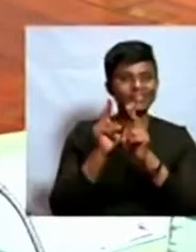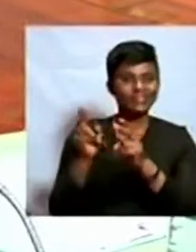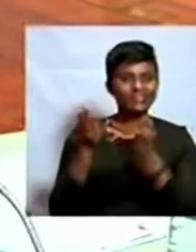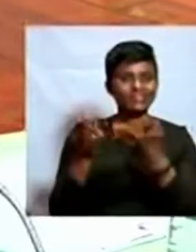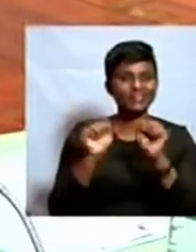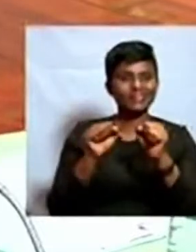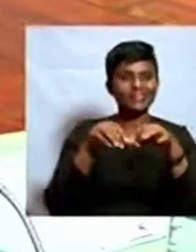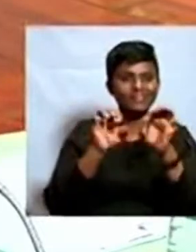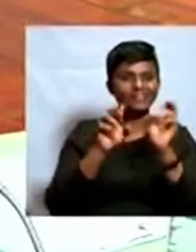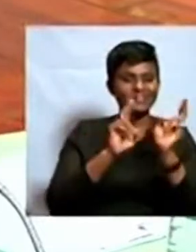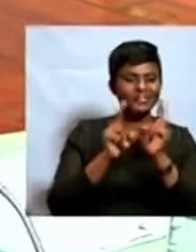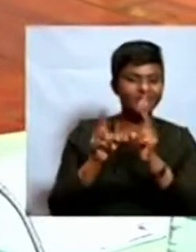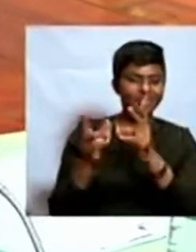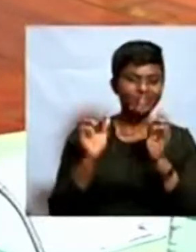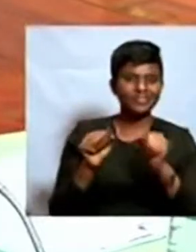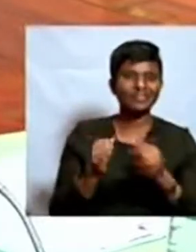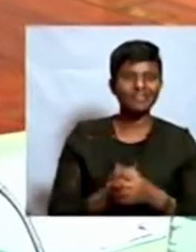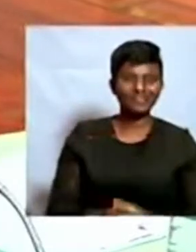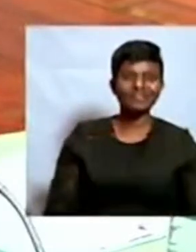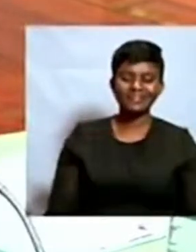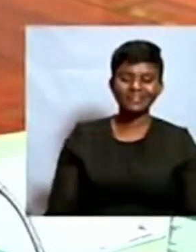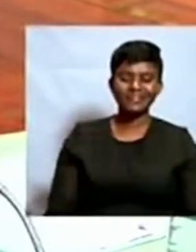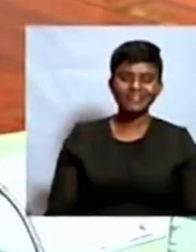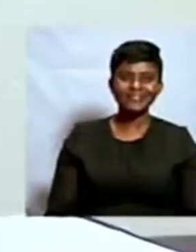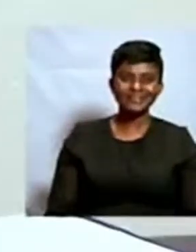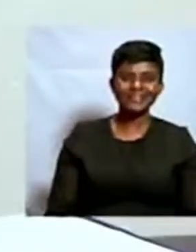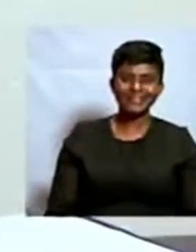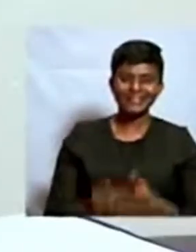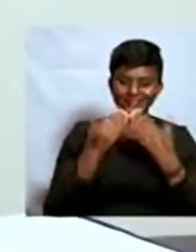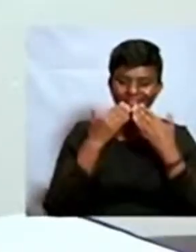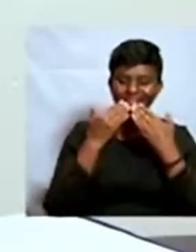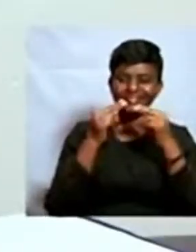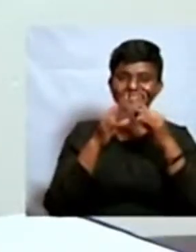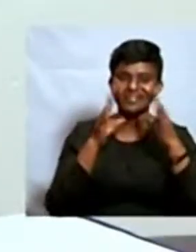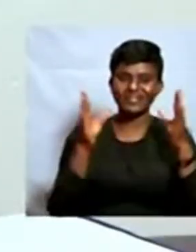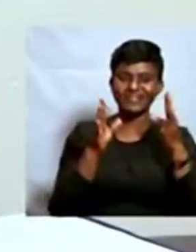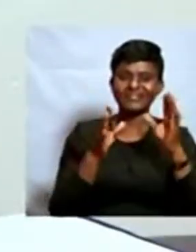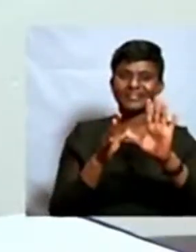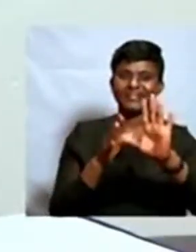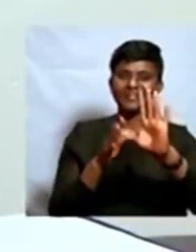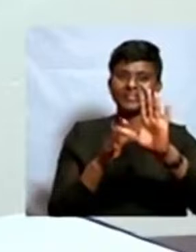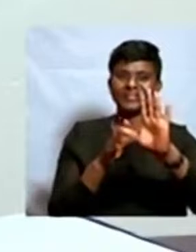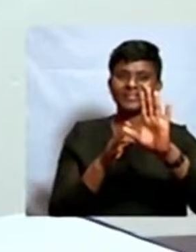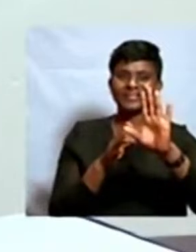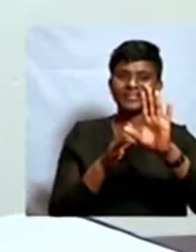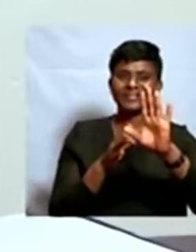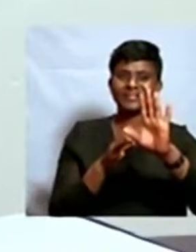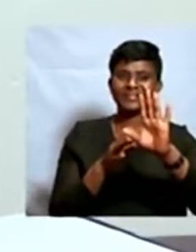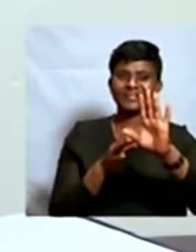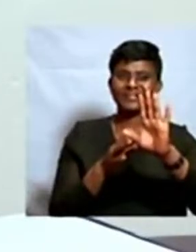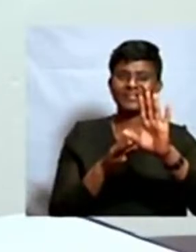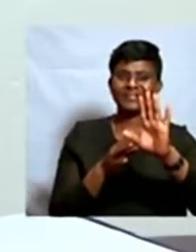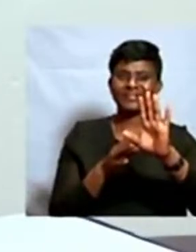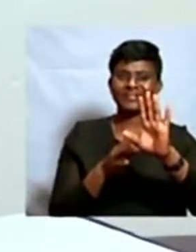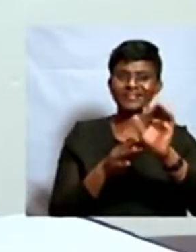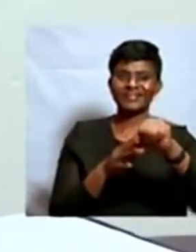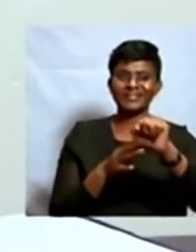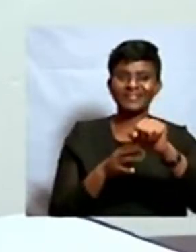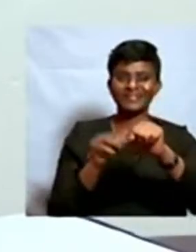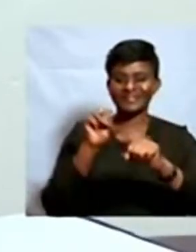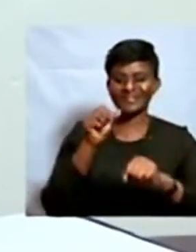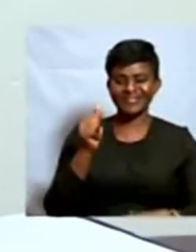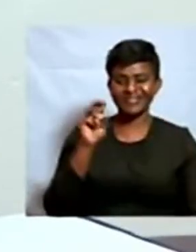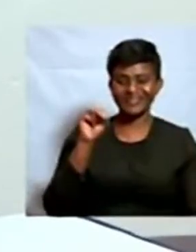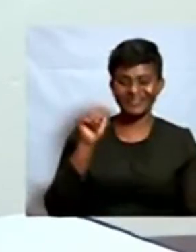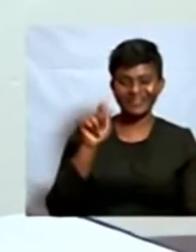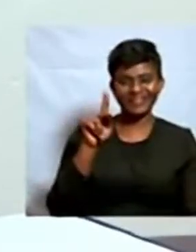can proceed to respond. Yes, thank you very much, Honorable Chair. Point of order, Chair. Yes, Honorable